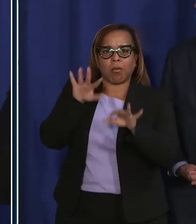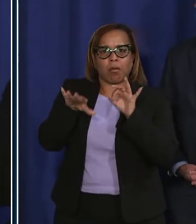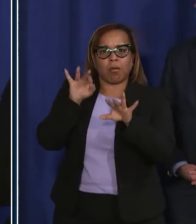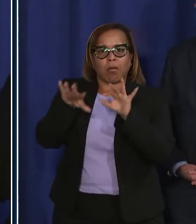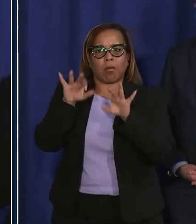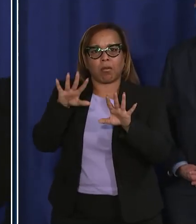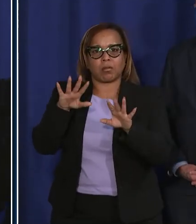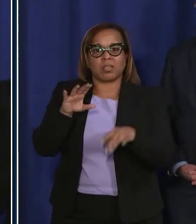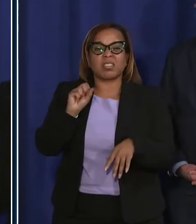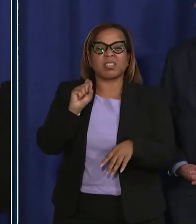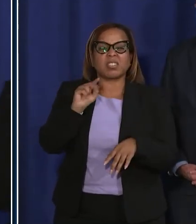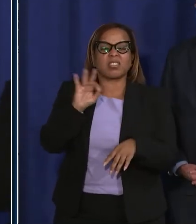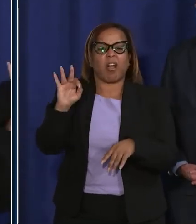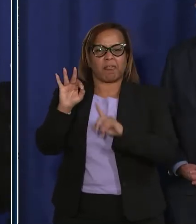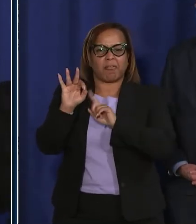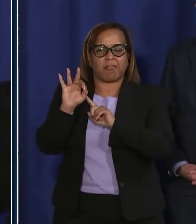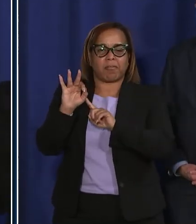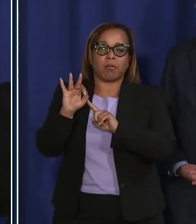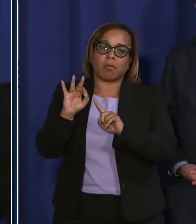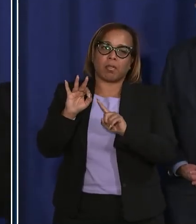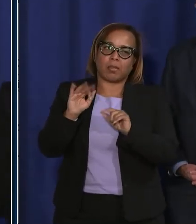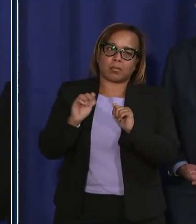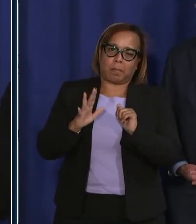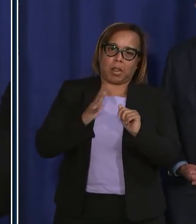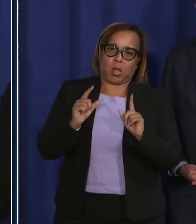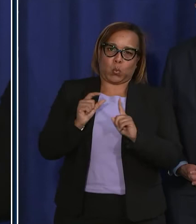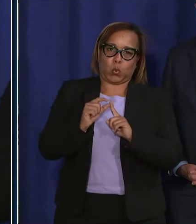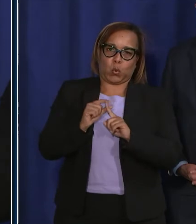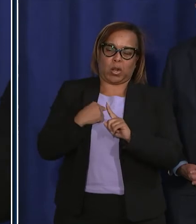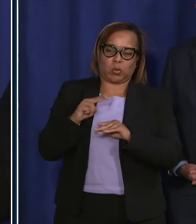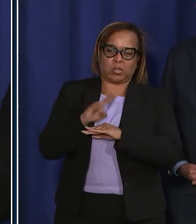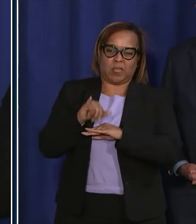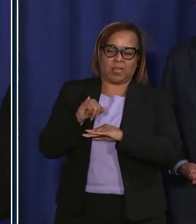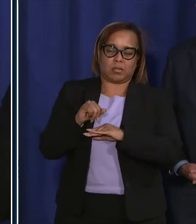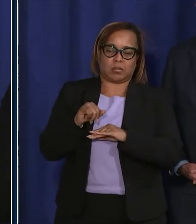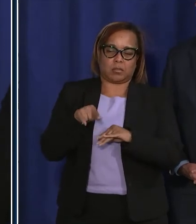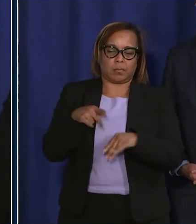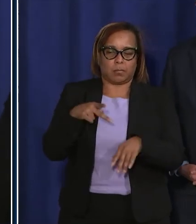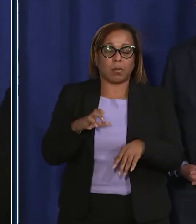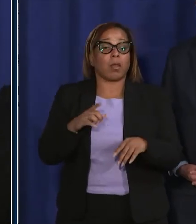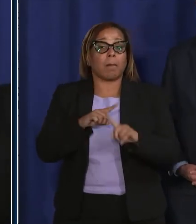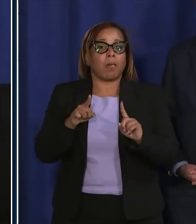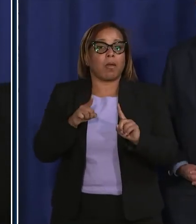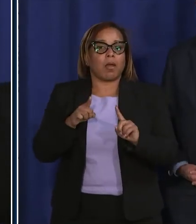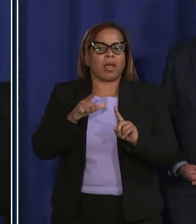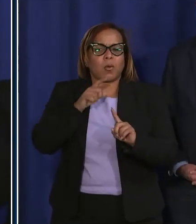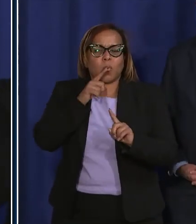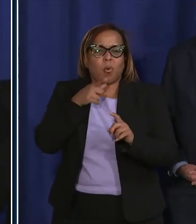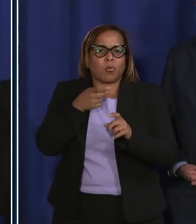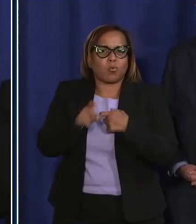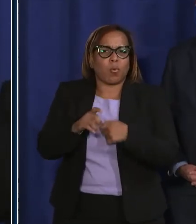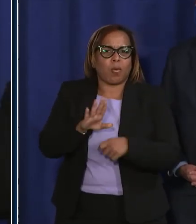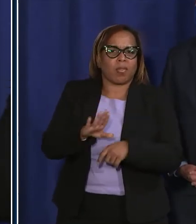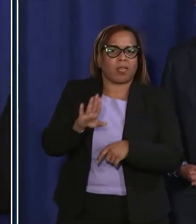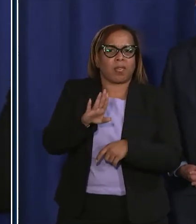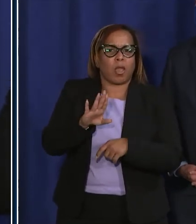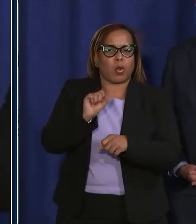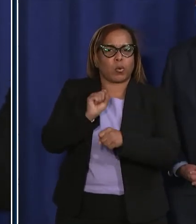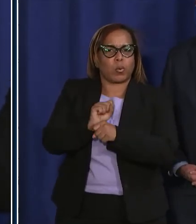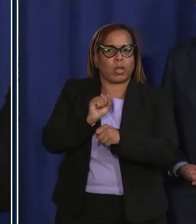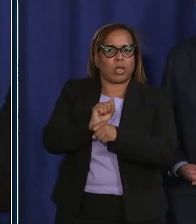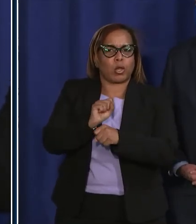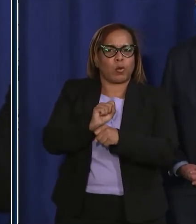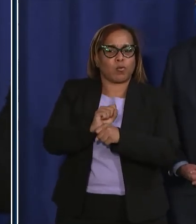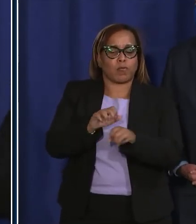most polite and appropriate word I can use in this forum, are not going to ruin their careers over going to a